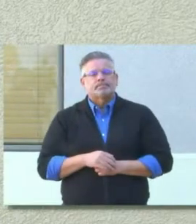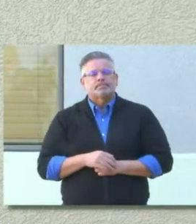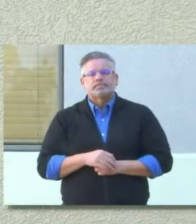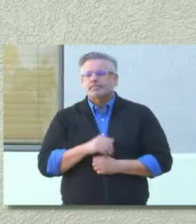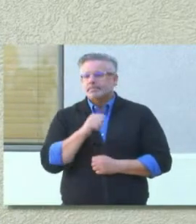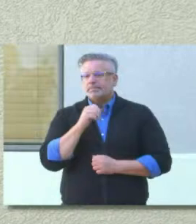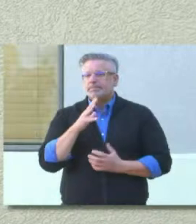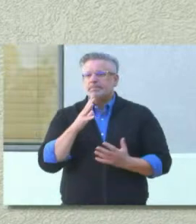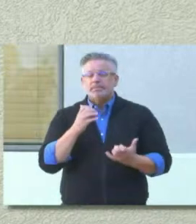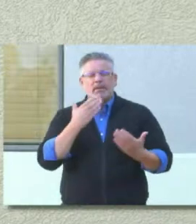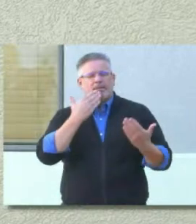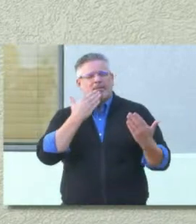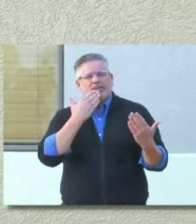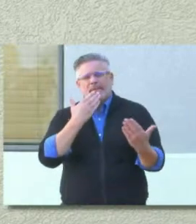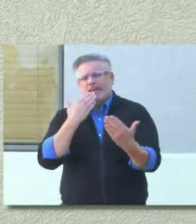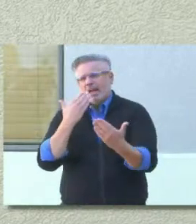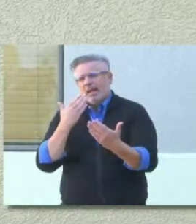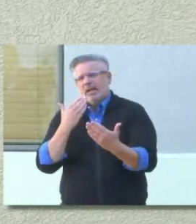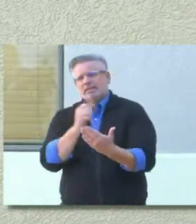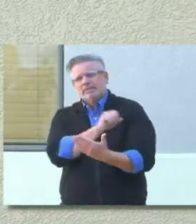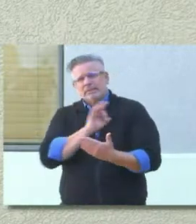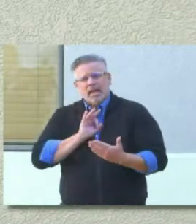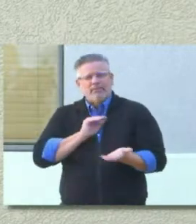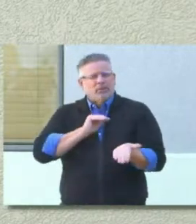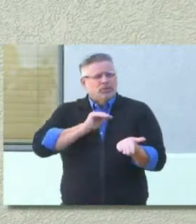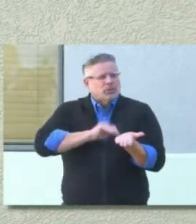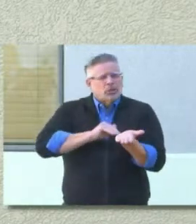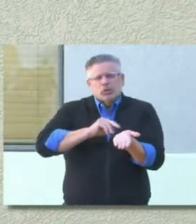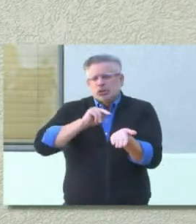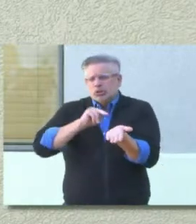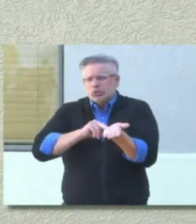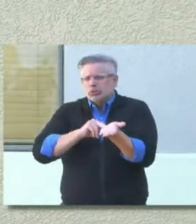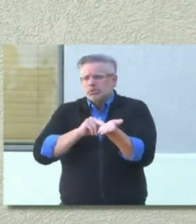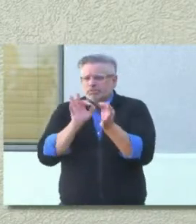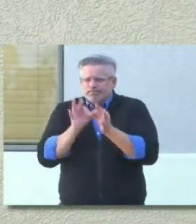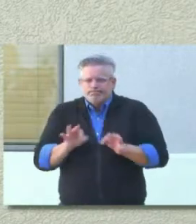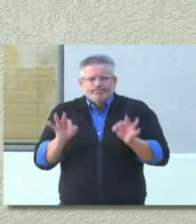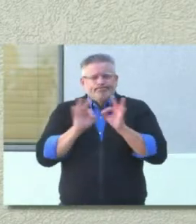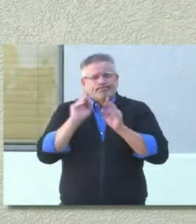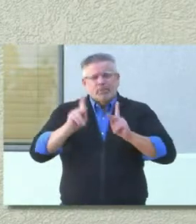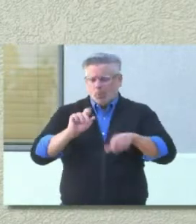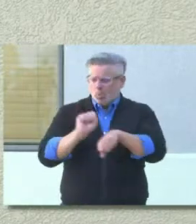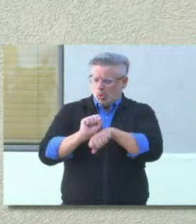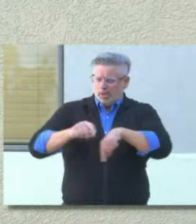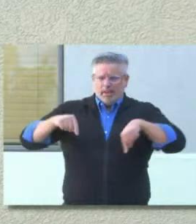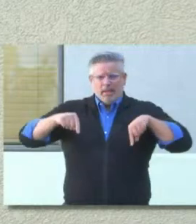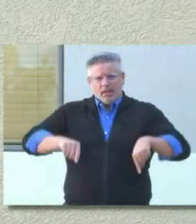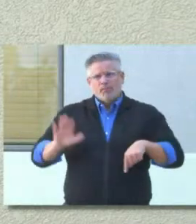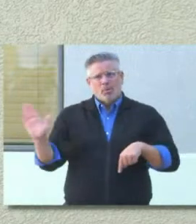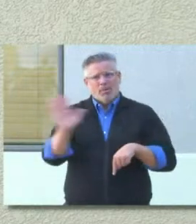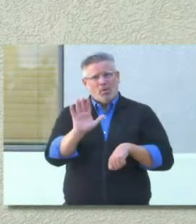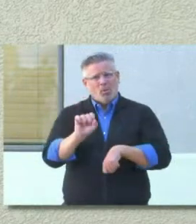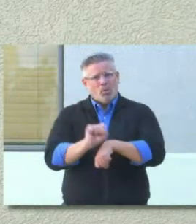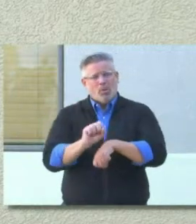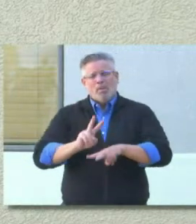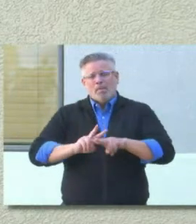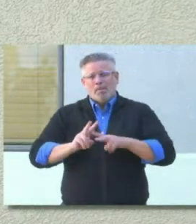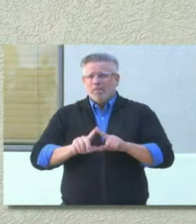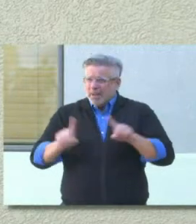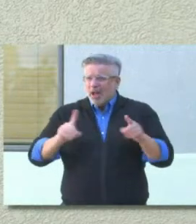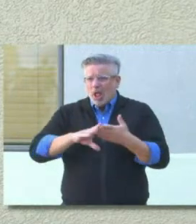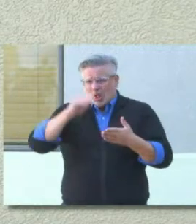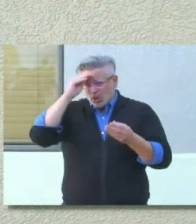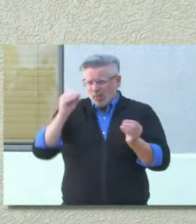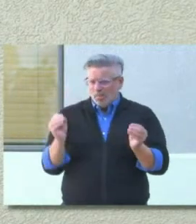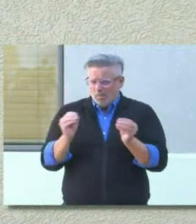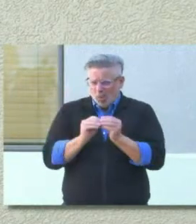just to thank the important staff here, the doctors, the nurses, all essential personnel for the work that they do, but to learn more about